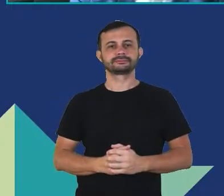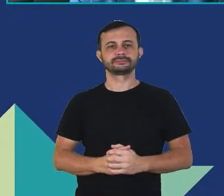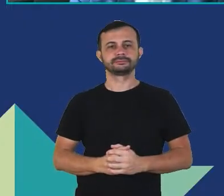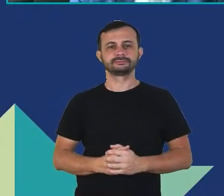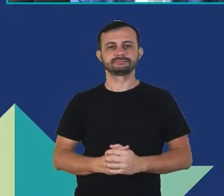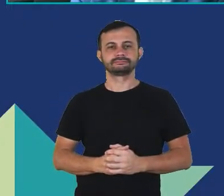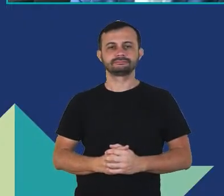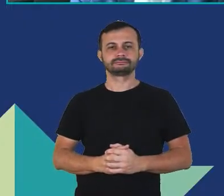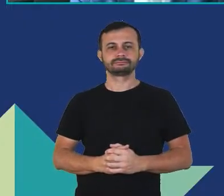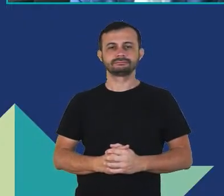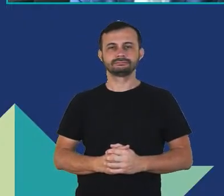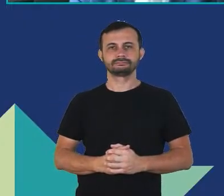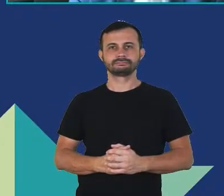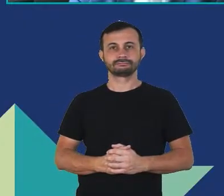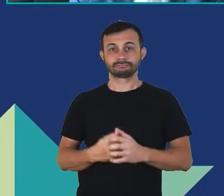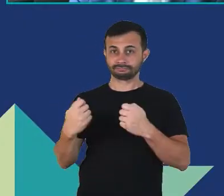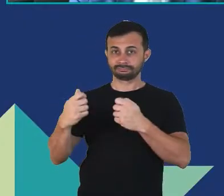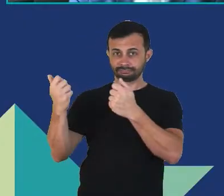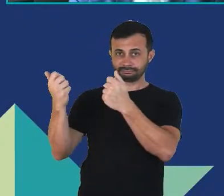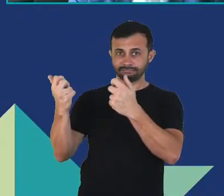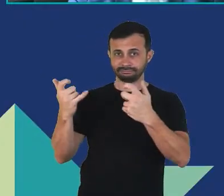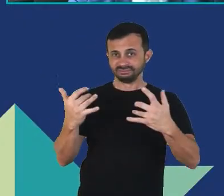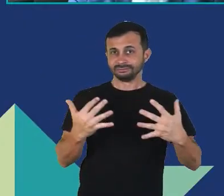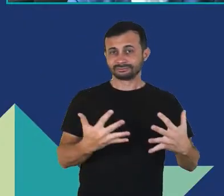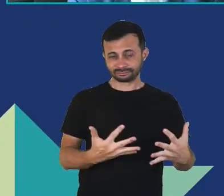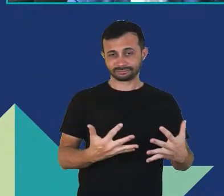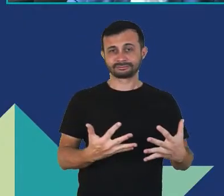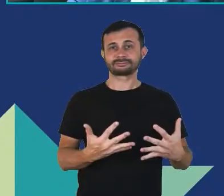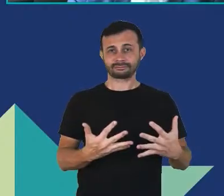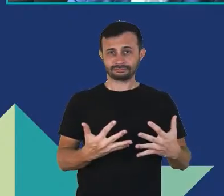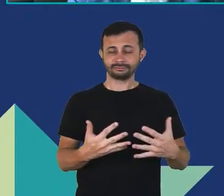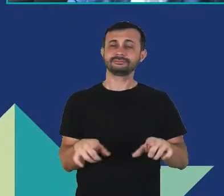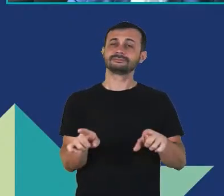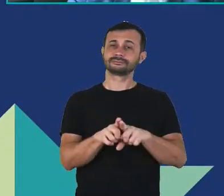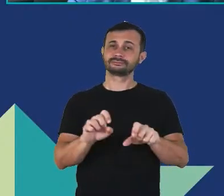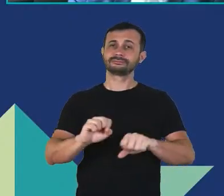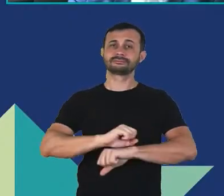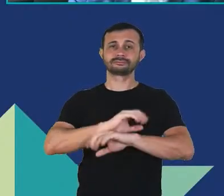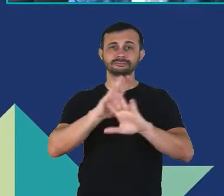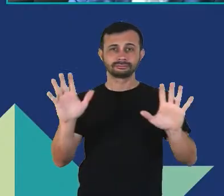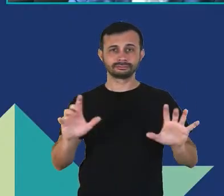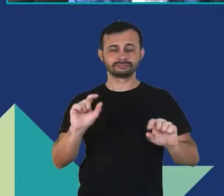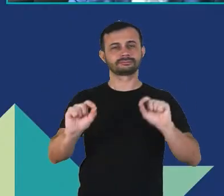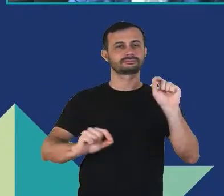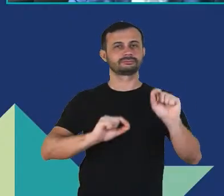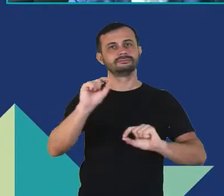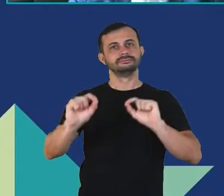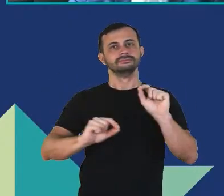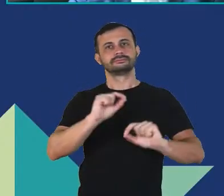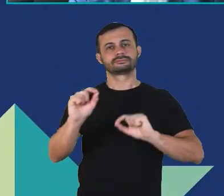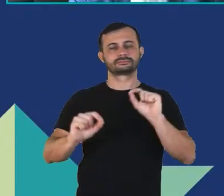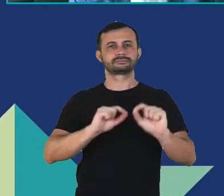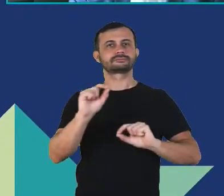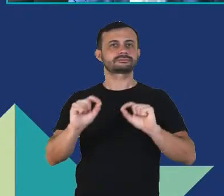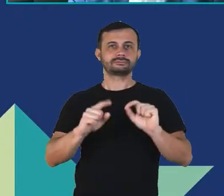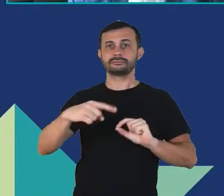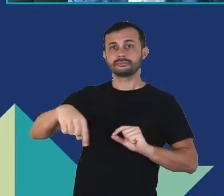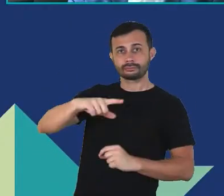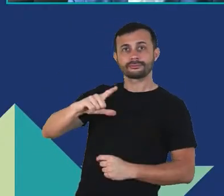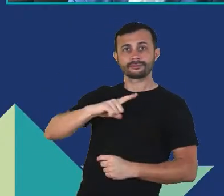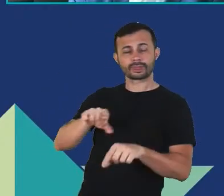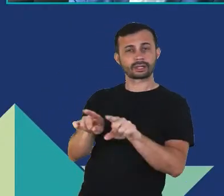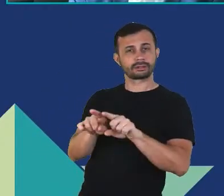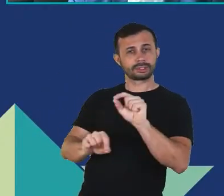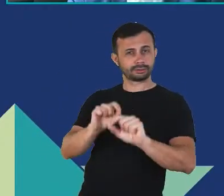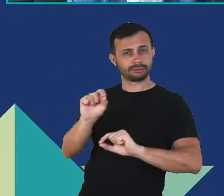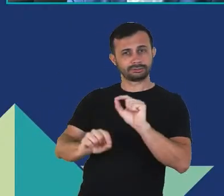Of course, implement external reviews. External reviews, you know this, but this bullet here, third from the bottom, elevate issues,